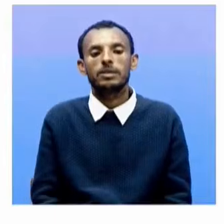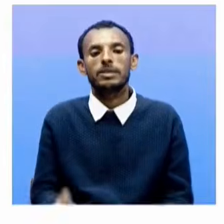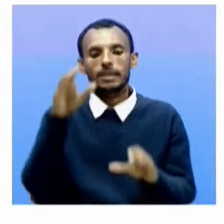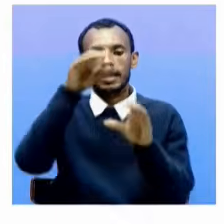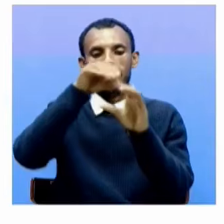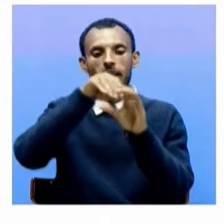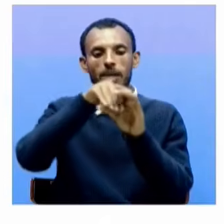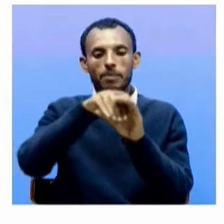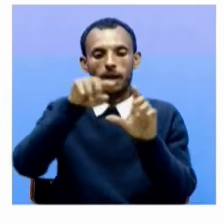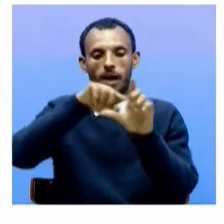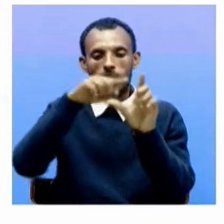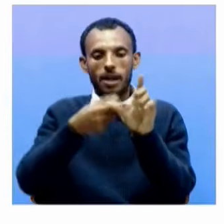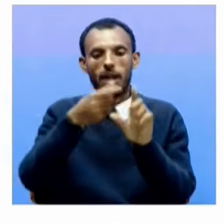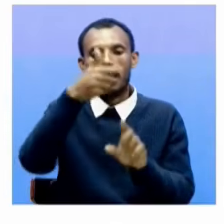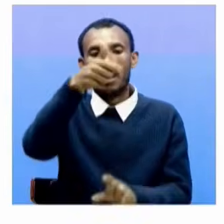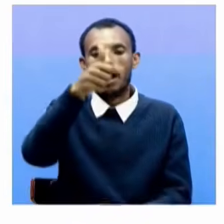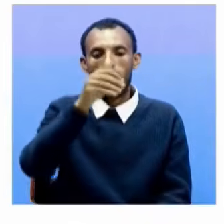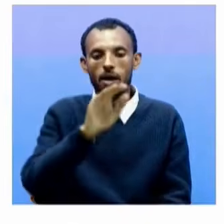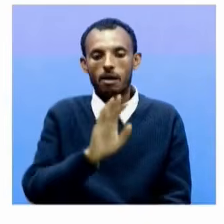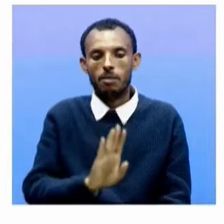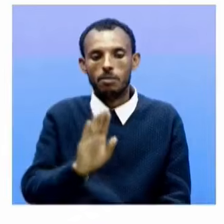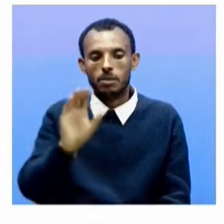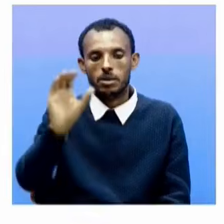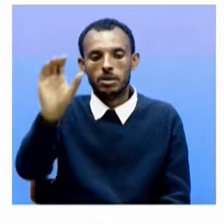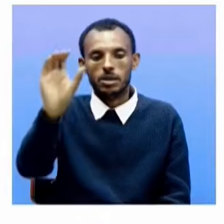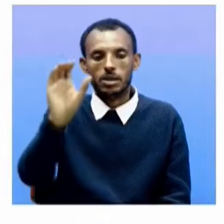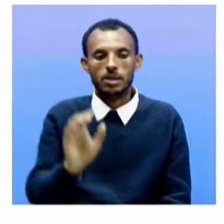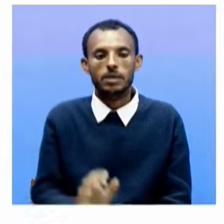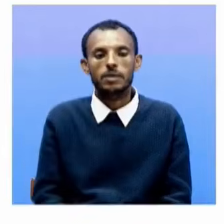inscribed angle ABC,